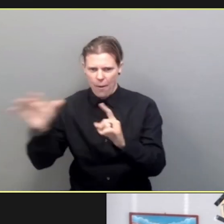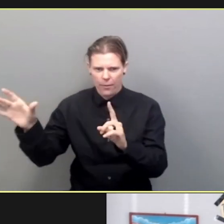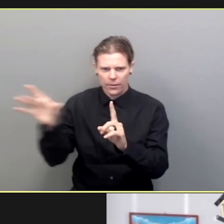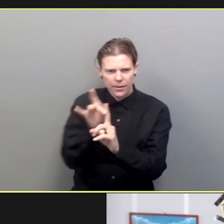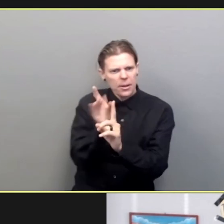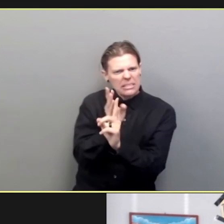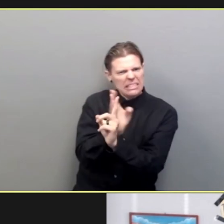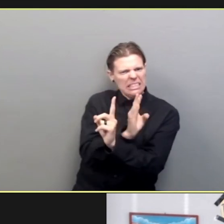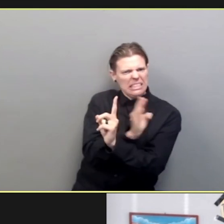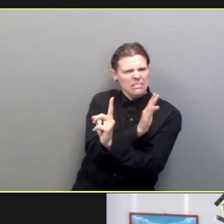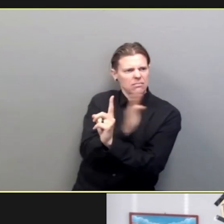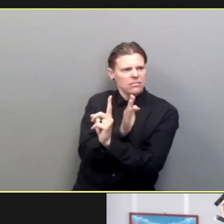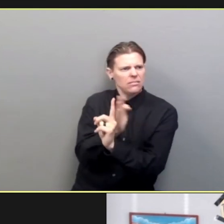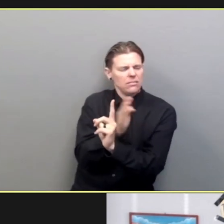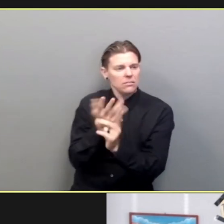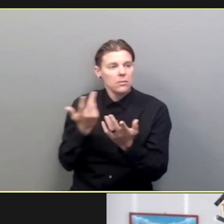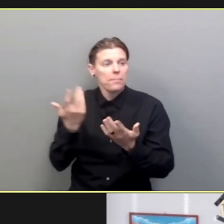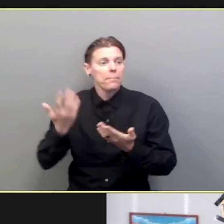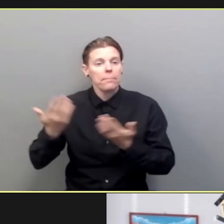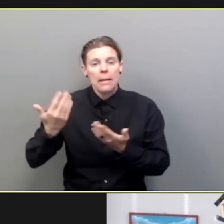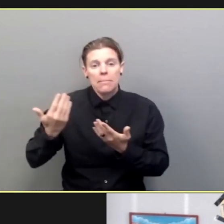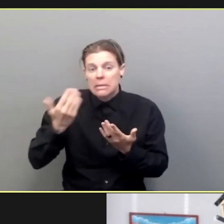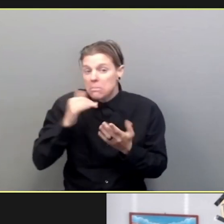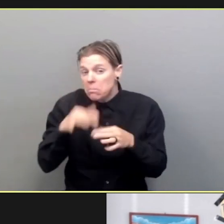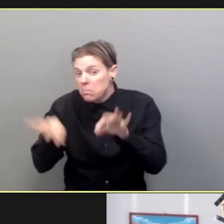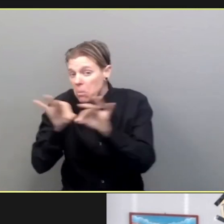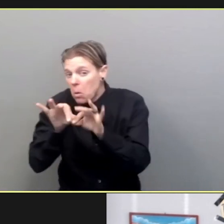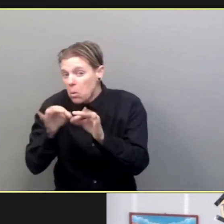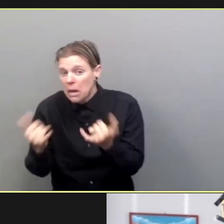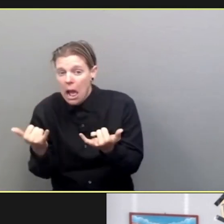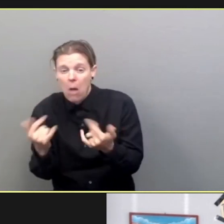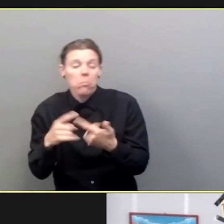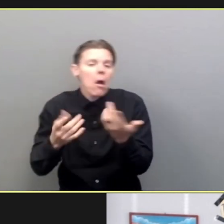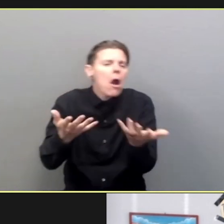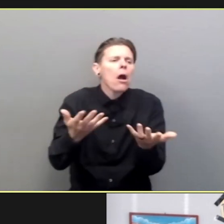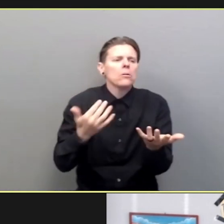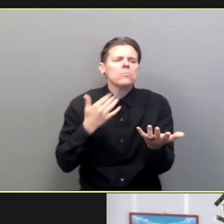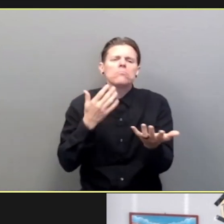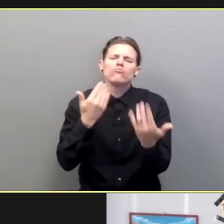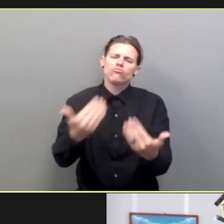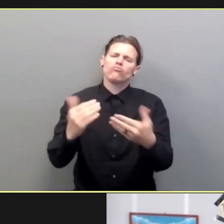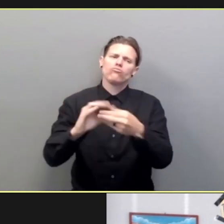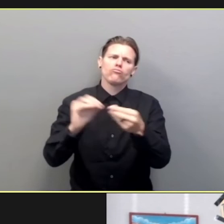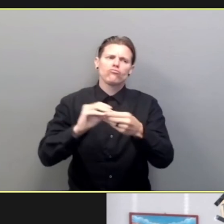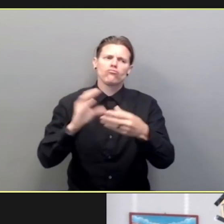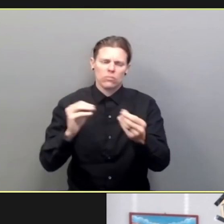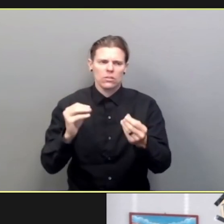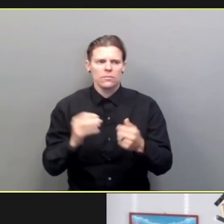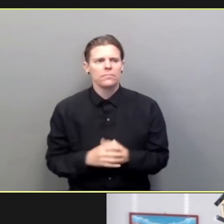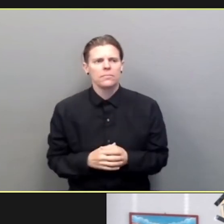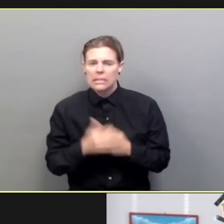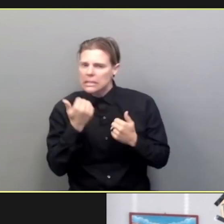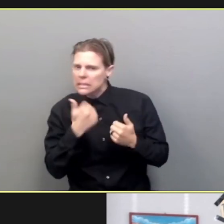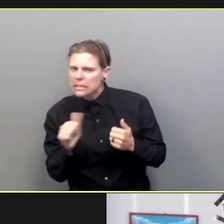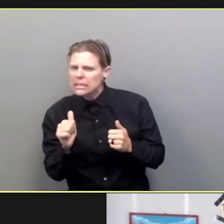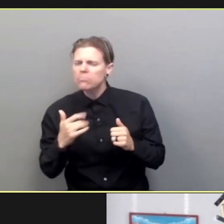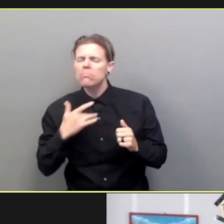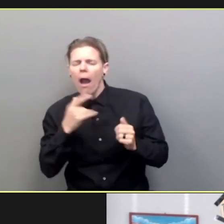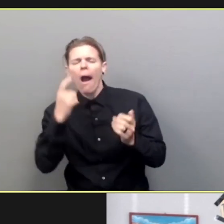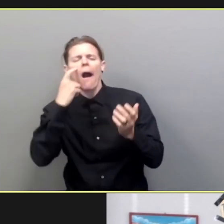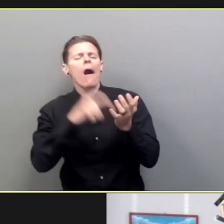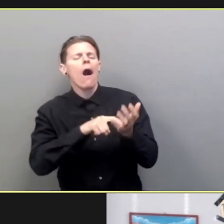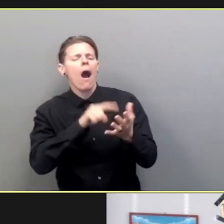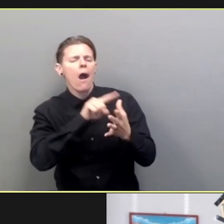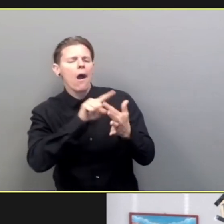relevant, but I didn't know if you could offer any thoughts on if there are any trends that you're seeing in terms of, is